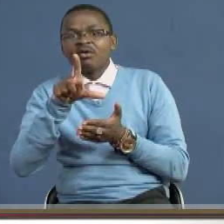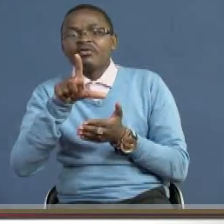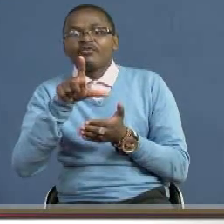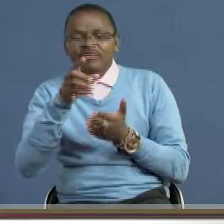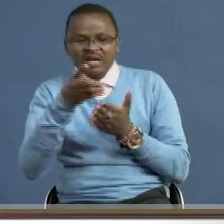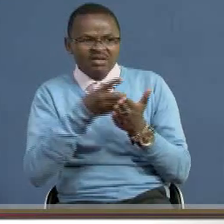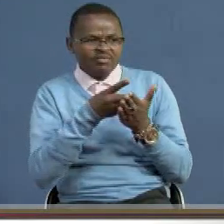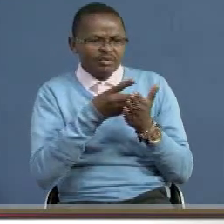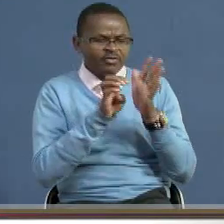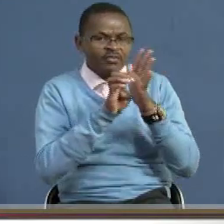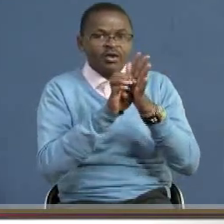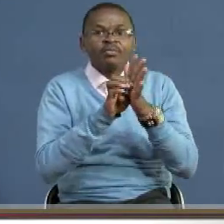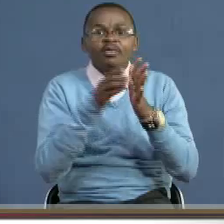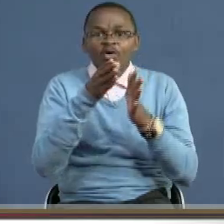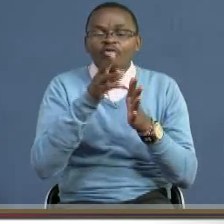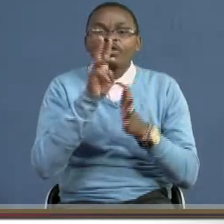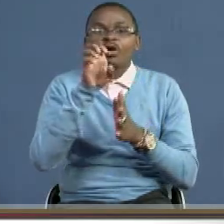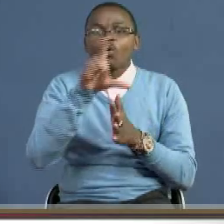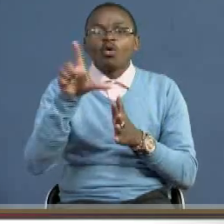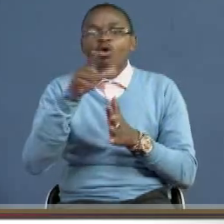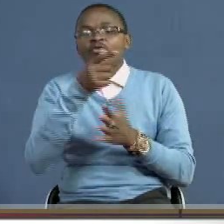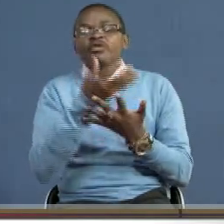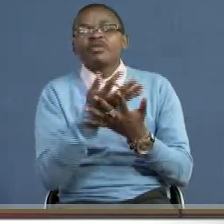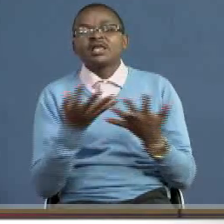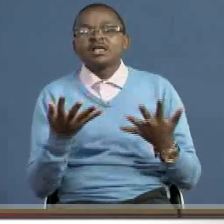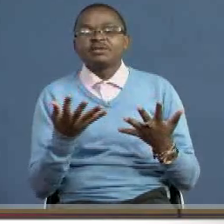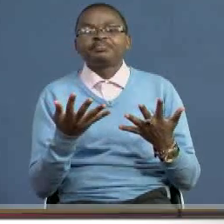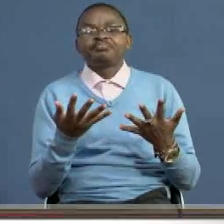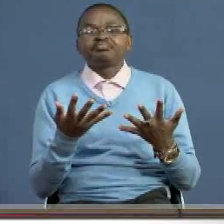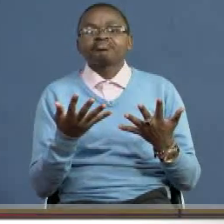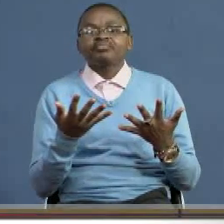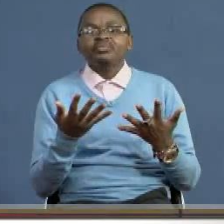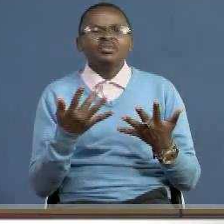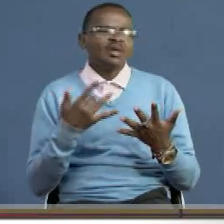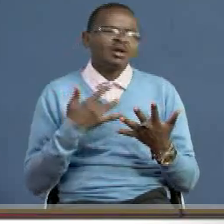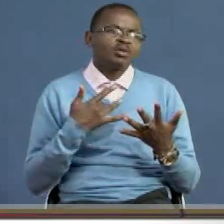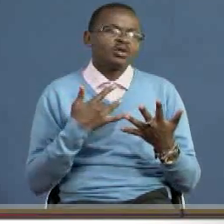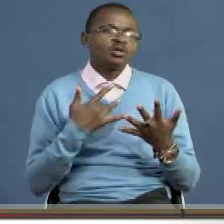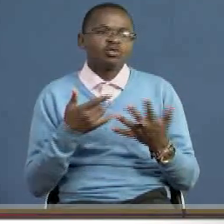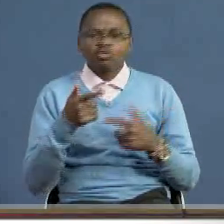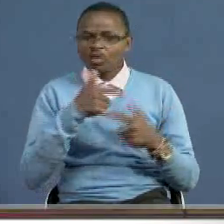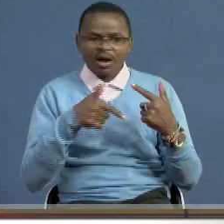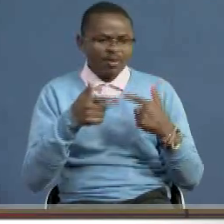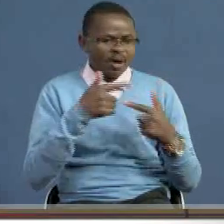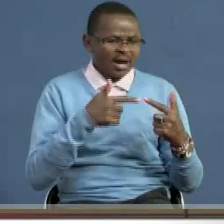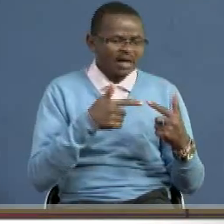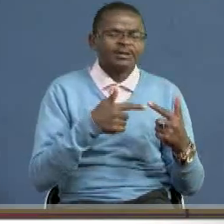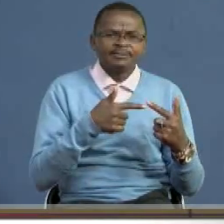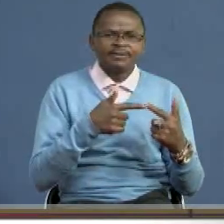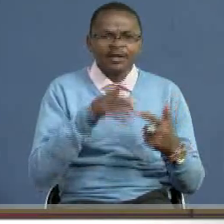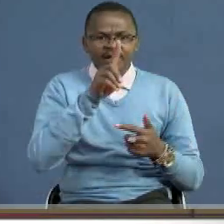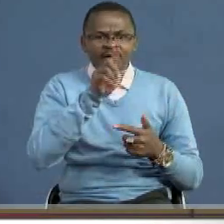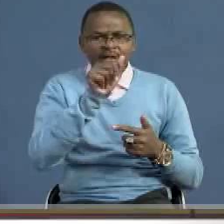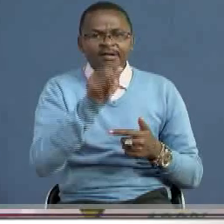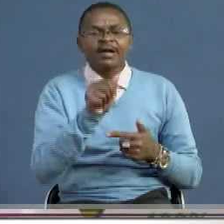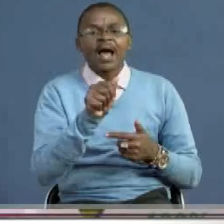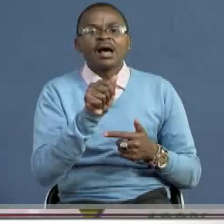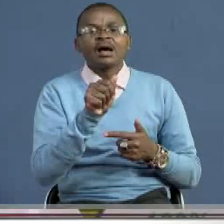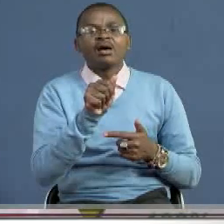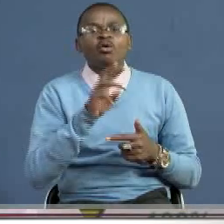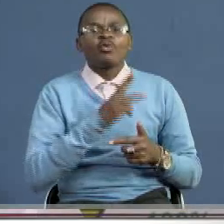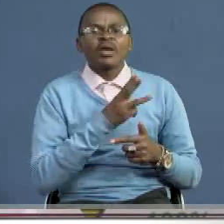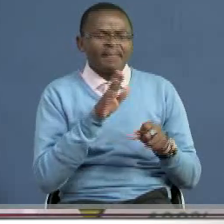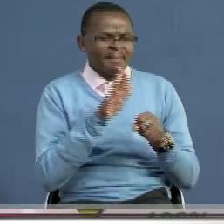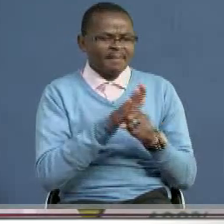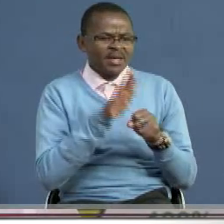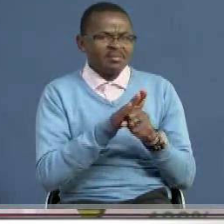deaths, as evidenced by this chart on the wall of this facility. According to our data, the facility data, we had